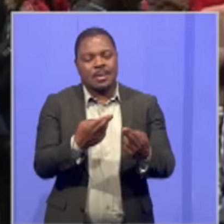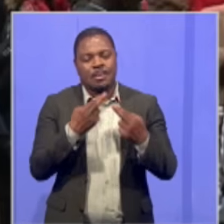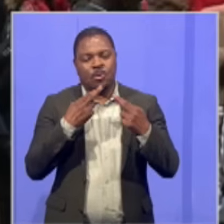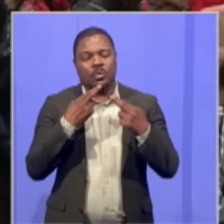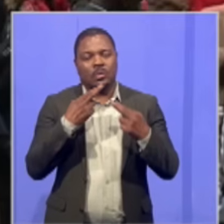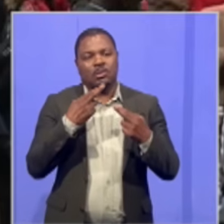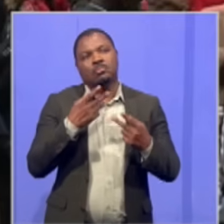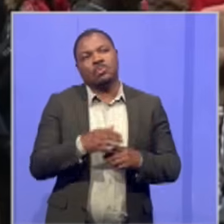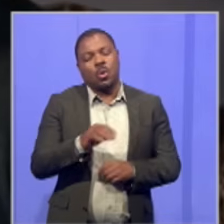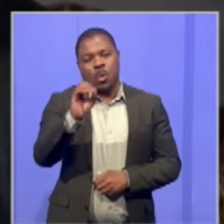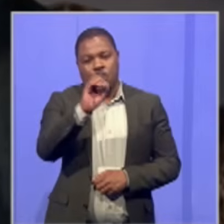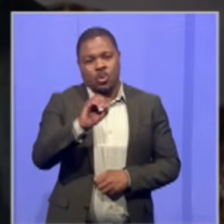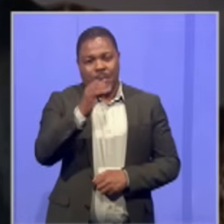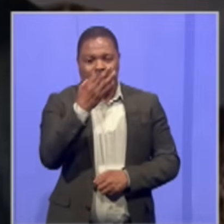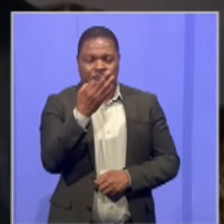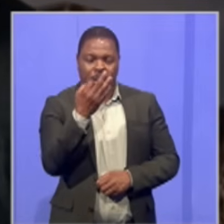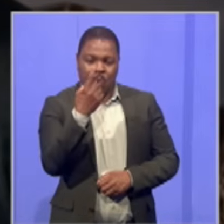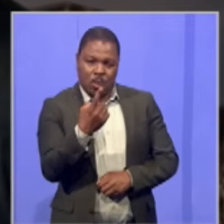the 31st of October